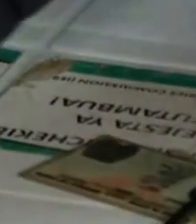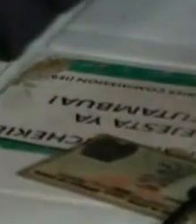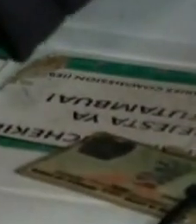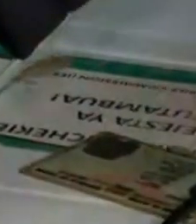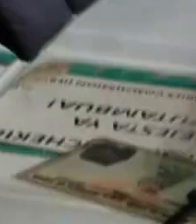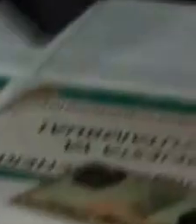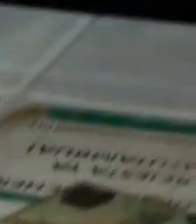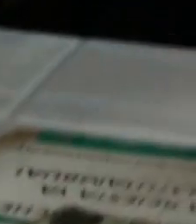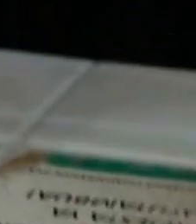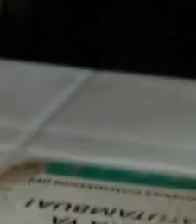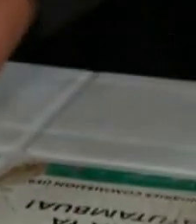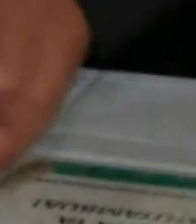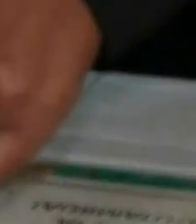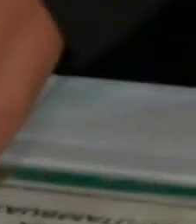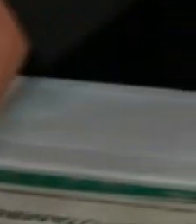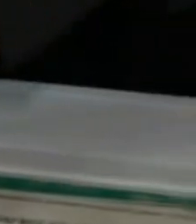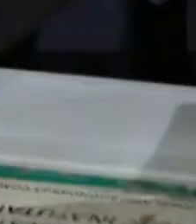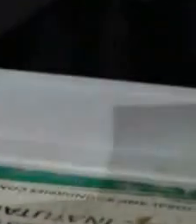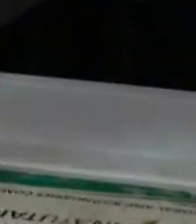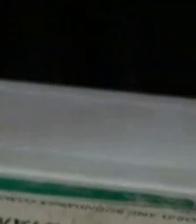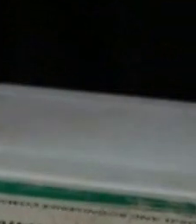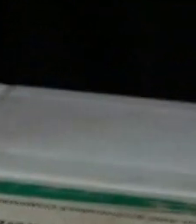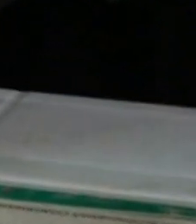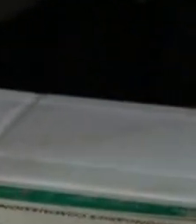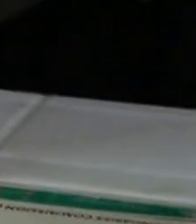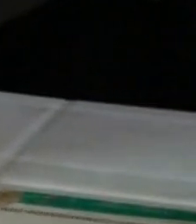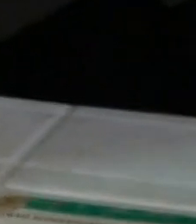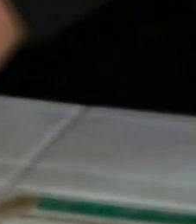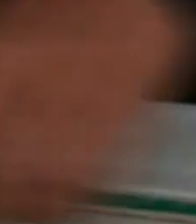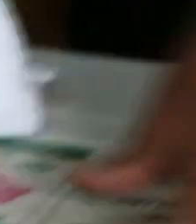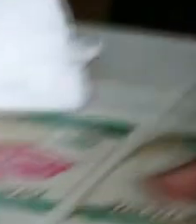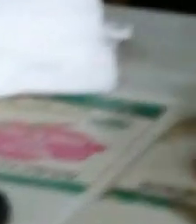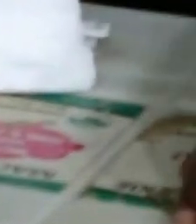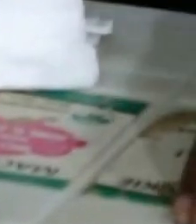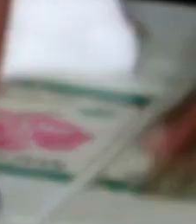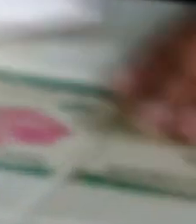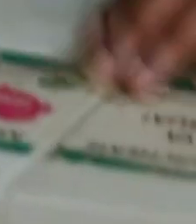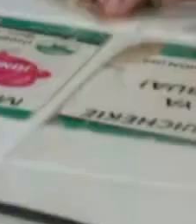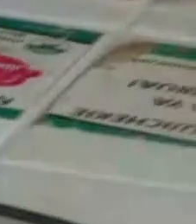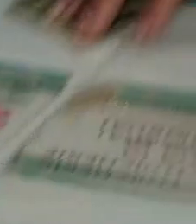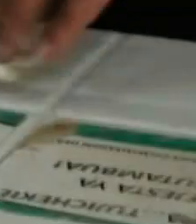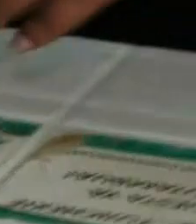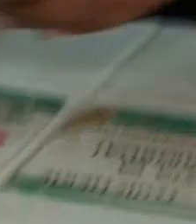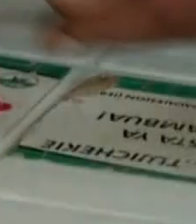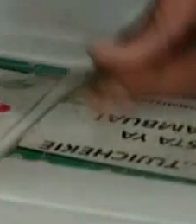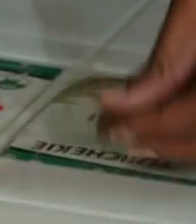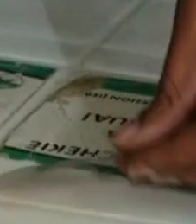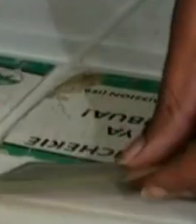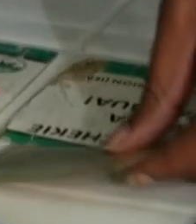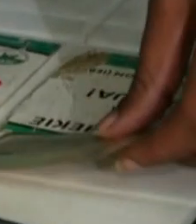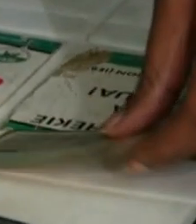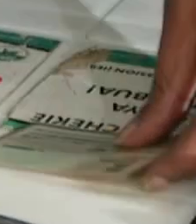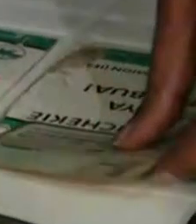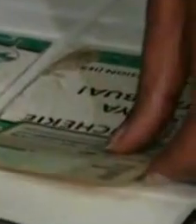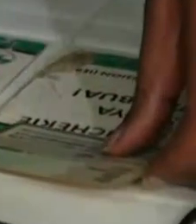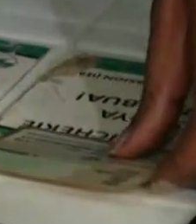area accompanied by his wife, Raila Odinga, but they are not voting in the same polling